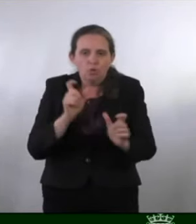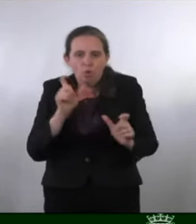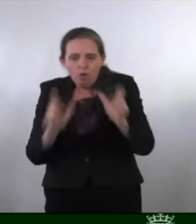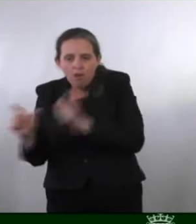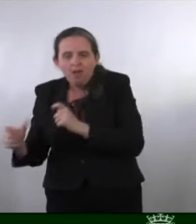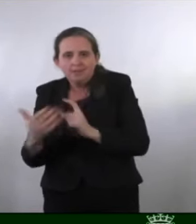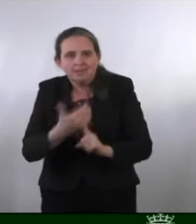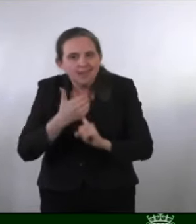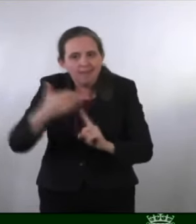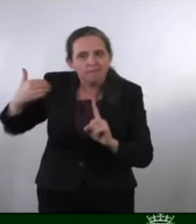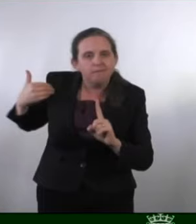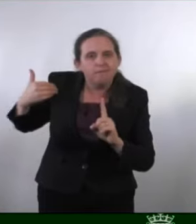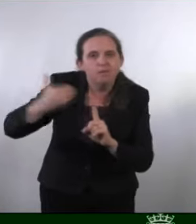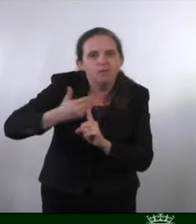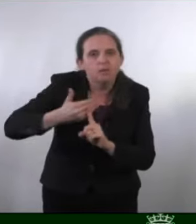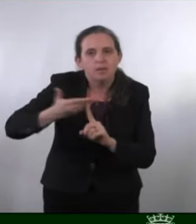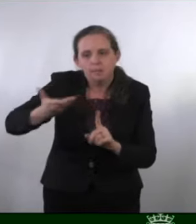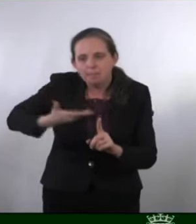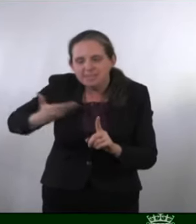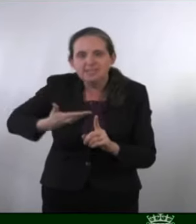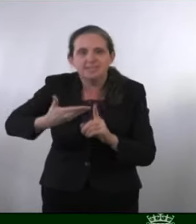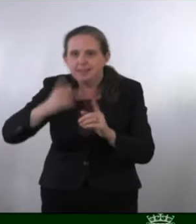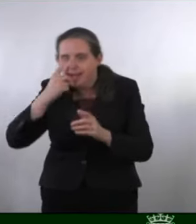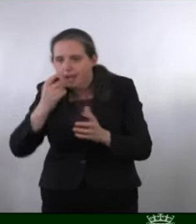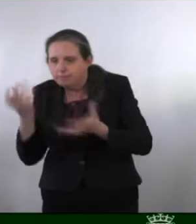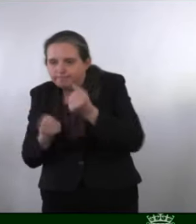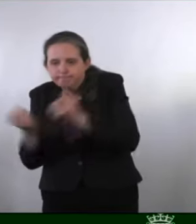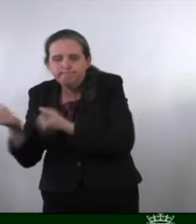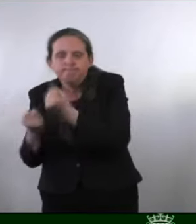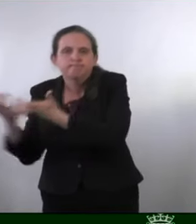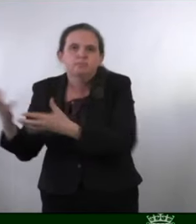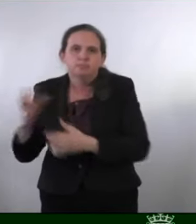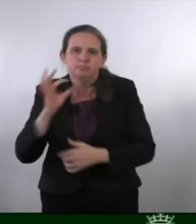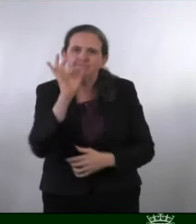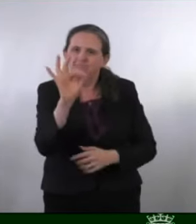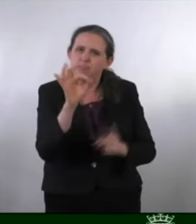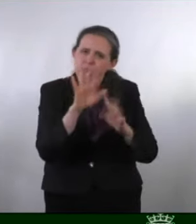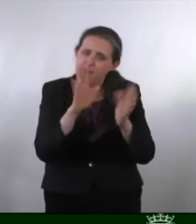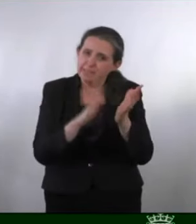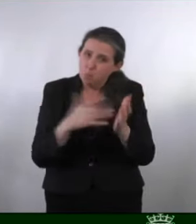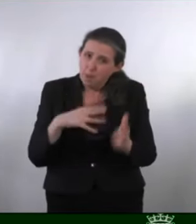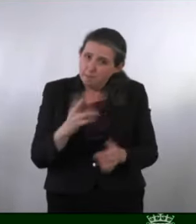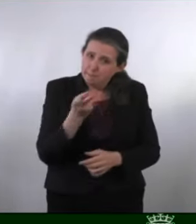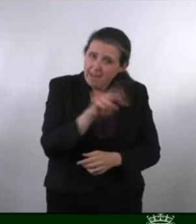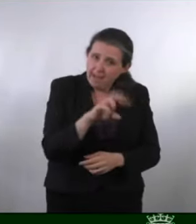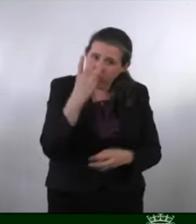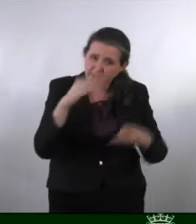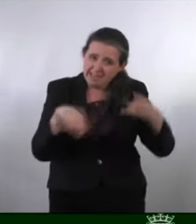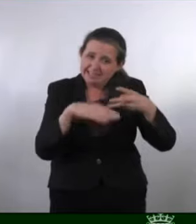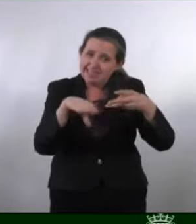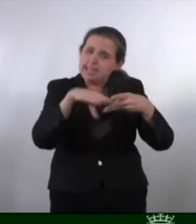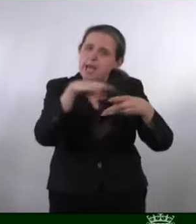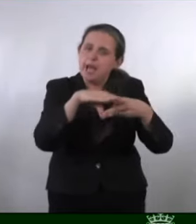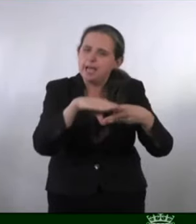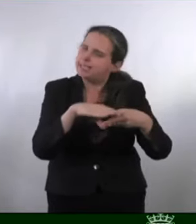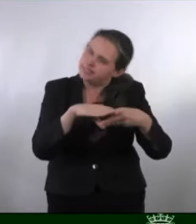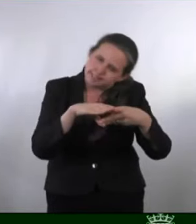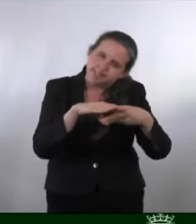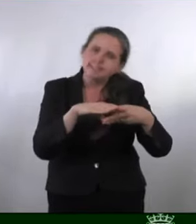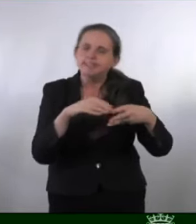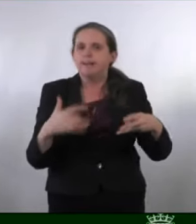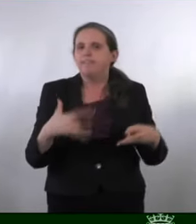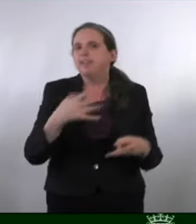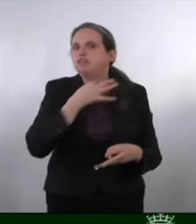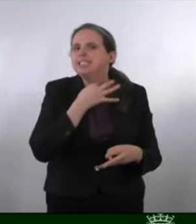proposes a return to the three-tier system. That's risky, because the previous three-tier system didn't